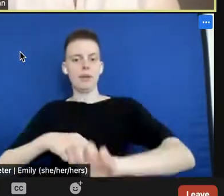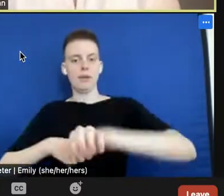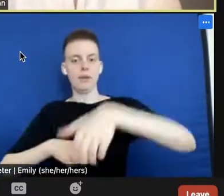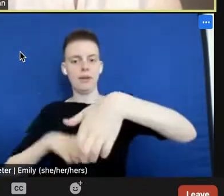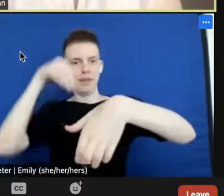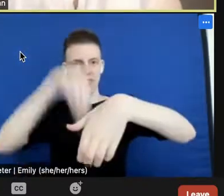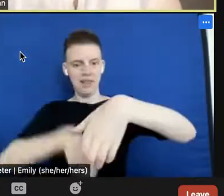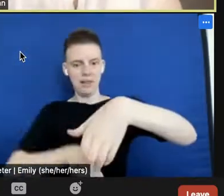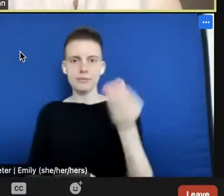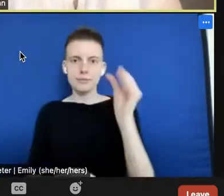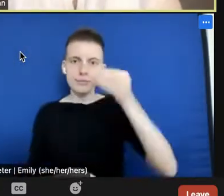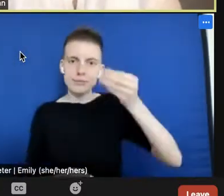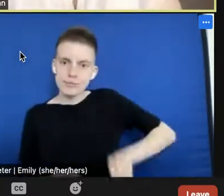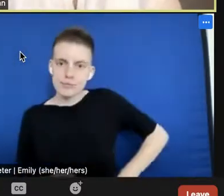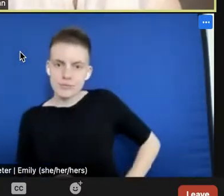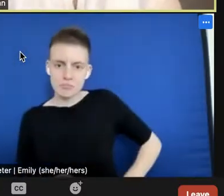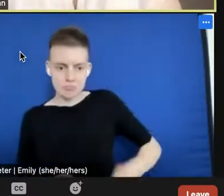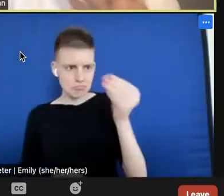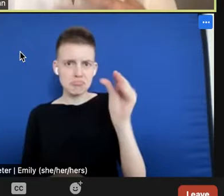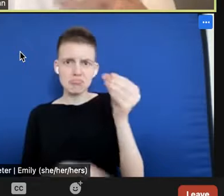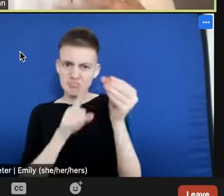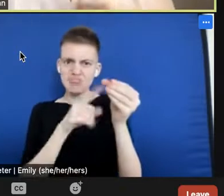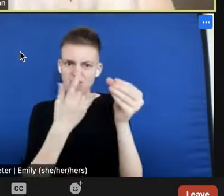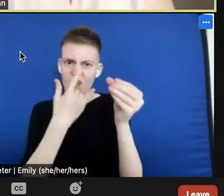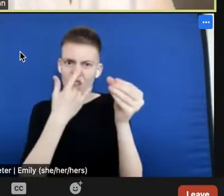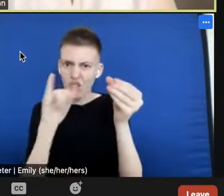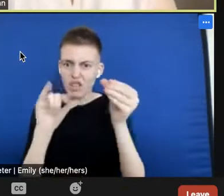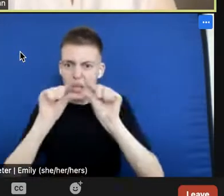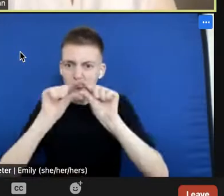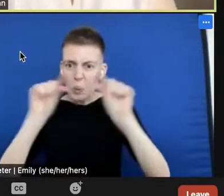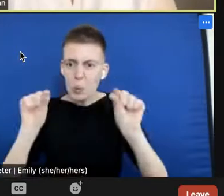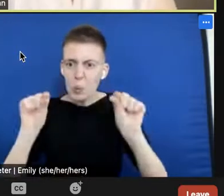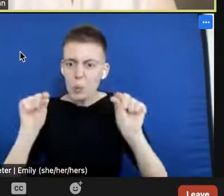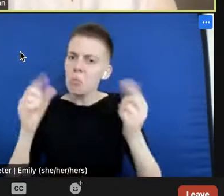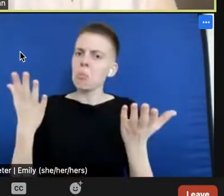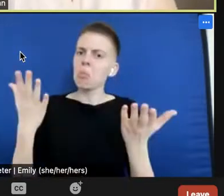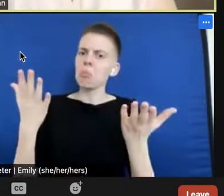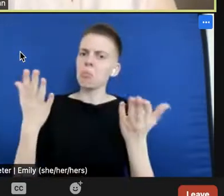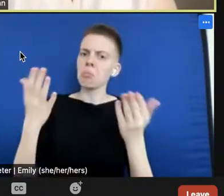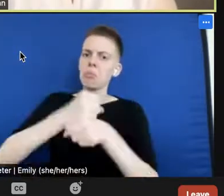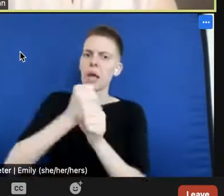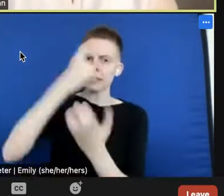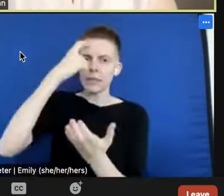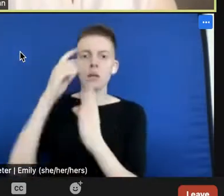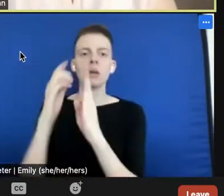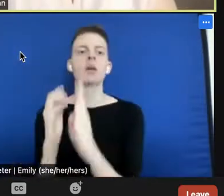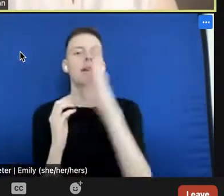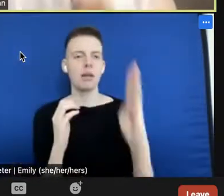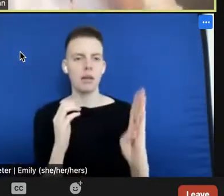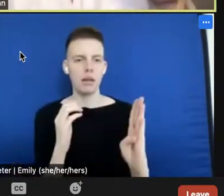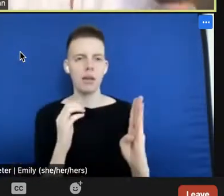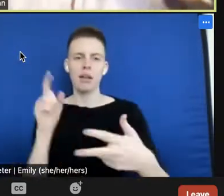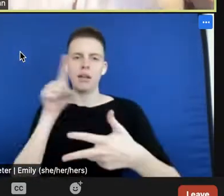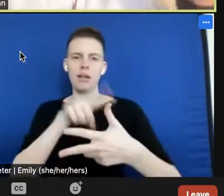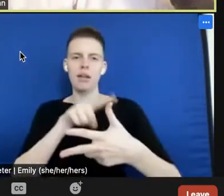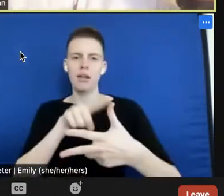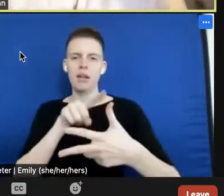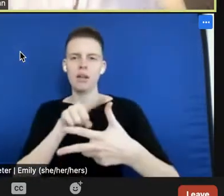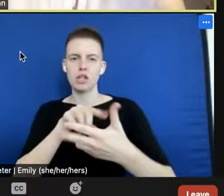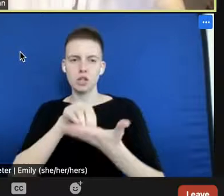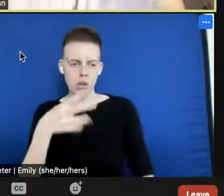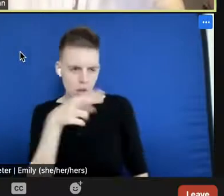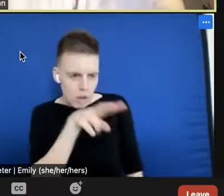If you really think about it, it could be a case for eyeglasses. And the third one was corn because the person was